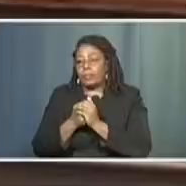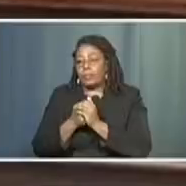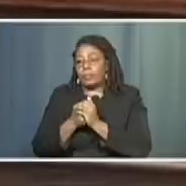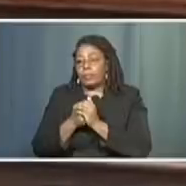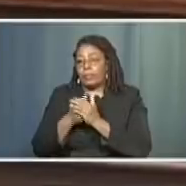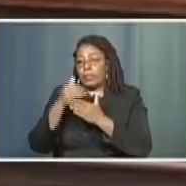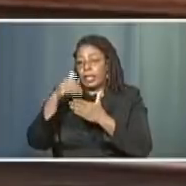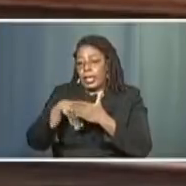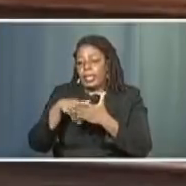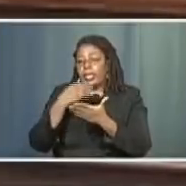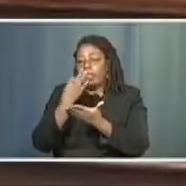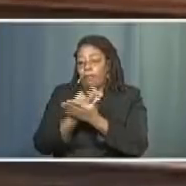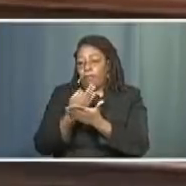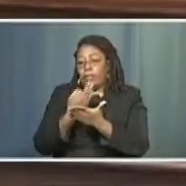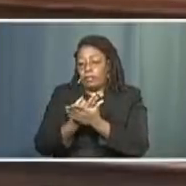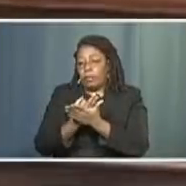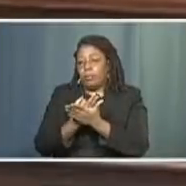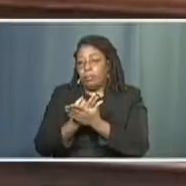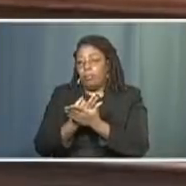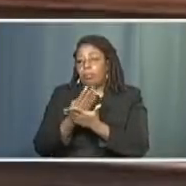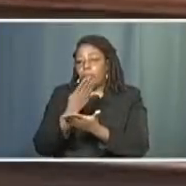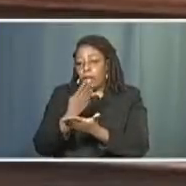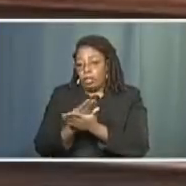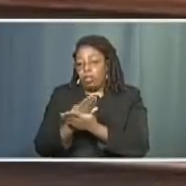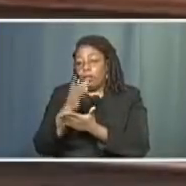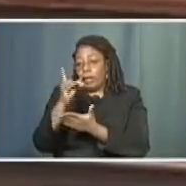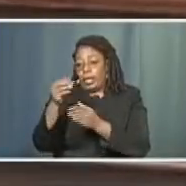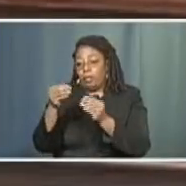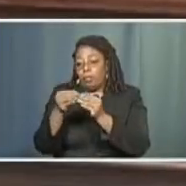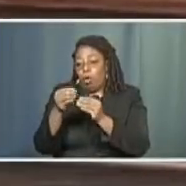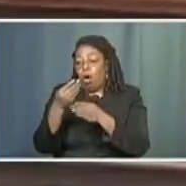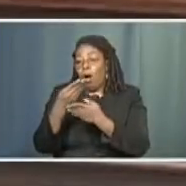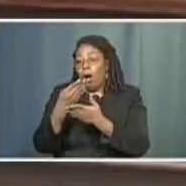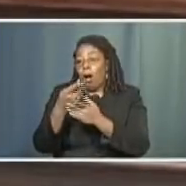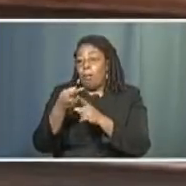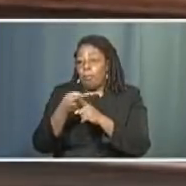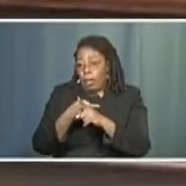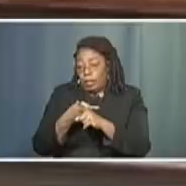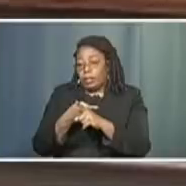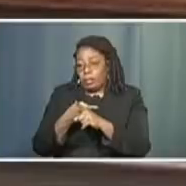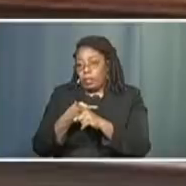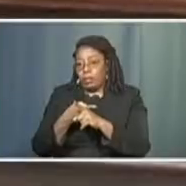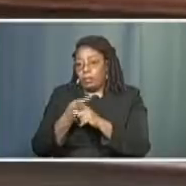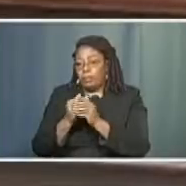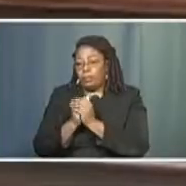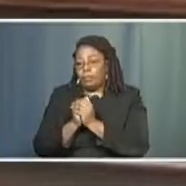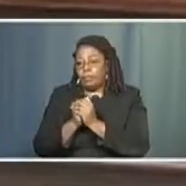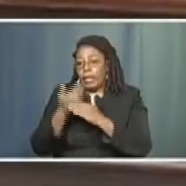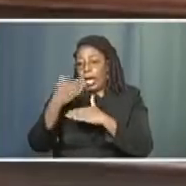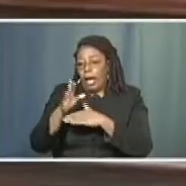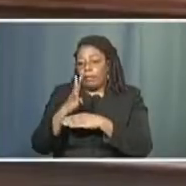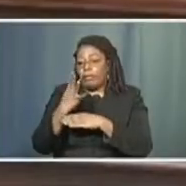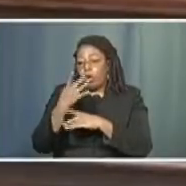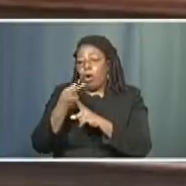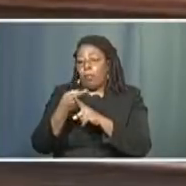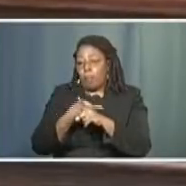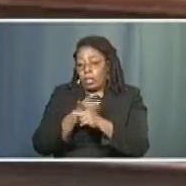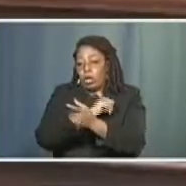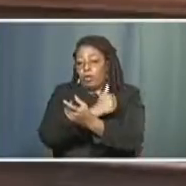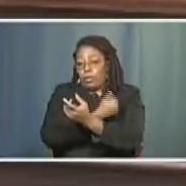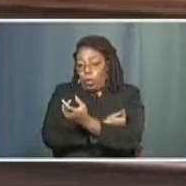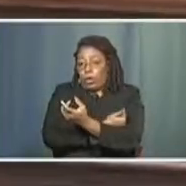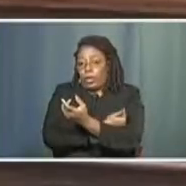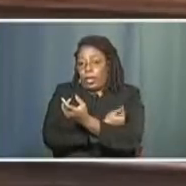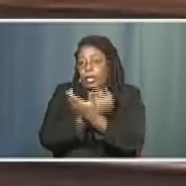into this fiscal budget, that means you have 8 more months left. All right? After 4 months, the authority had